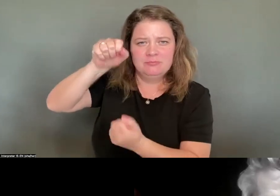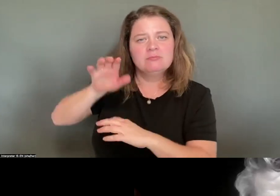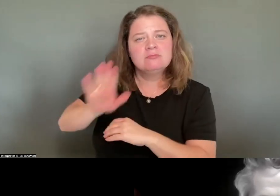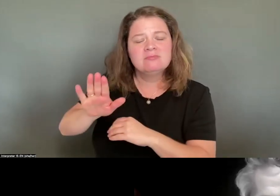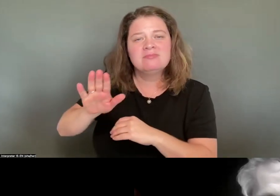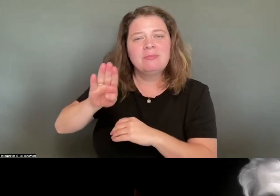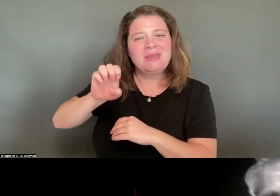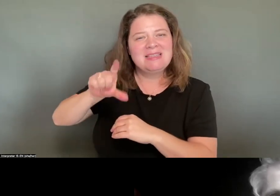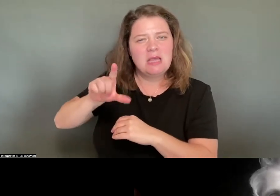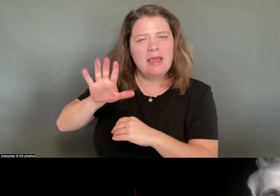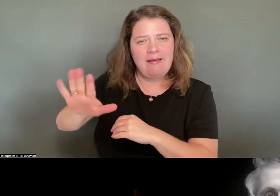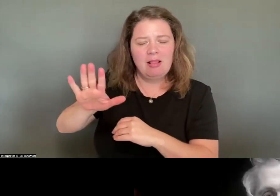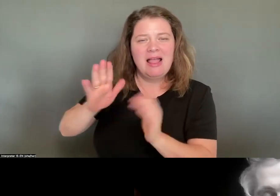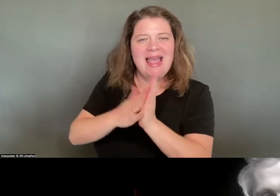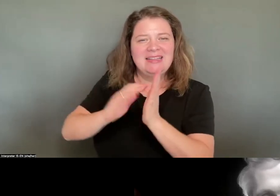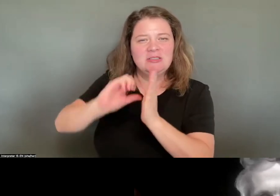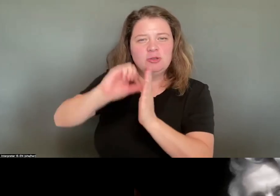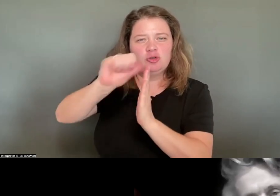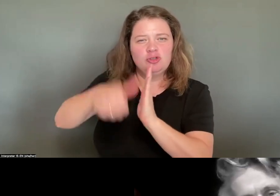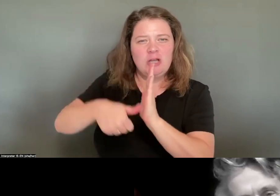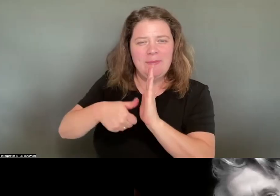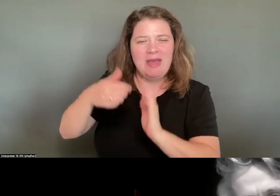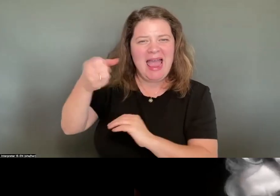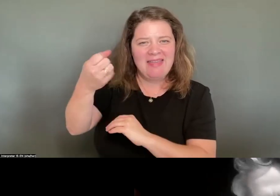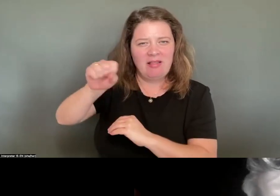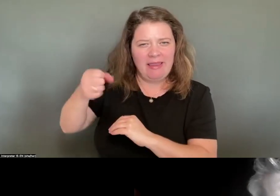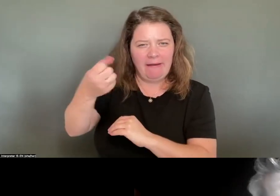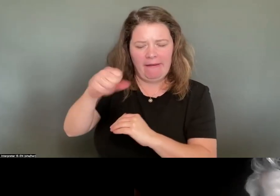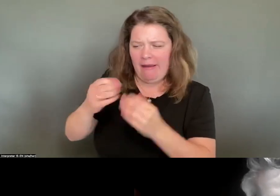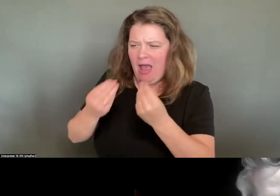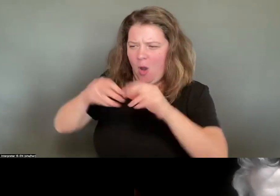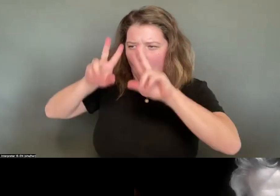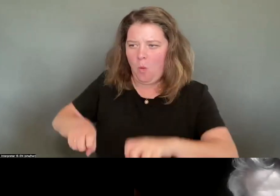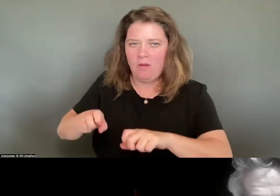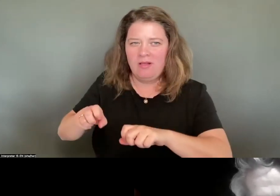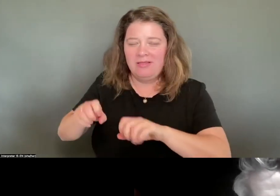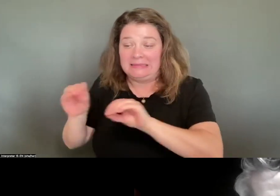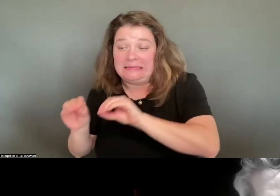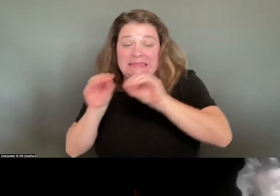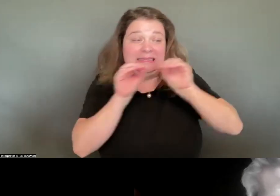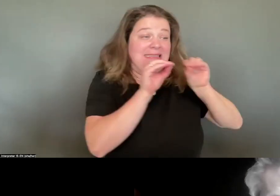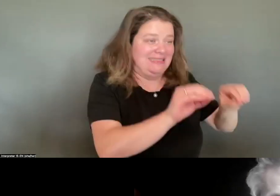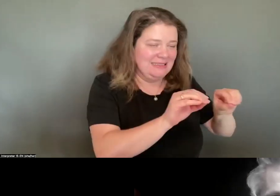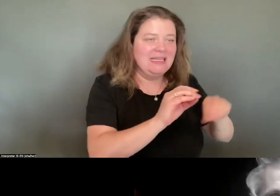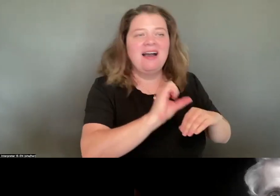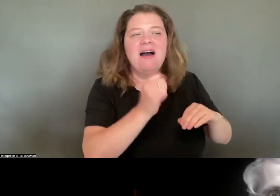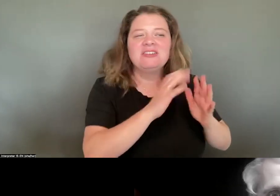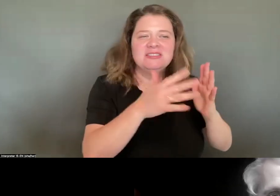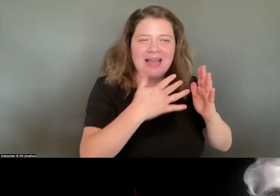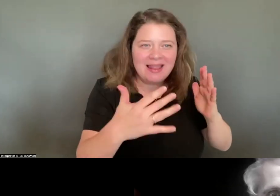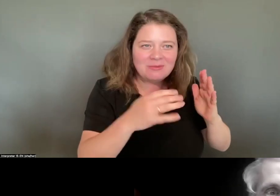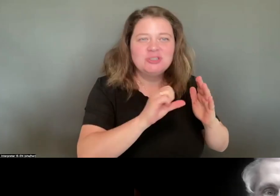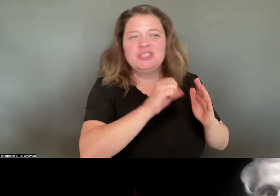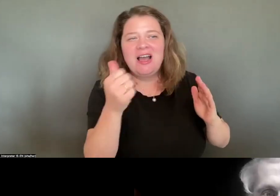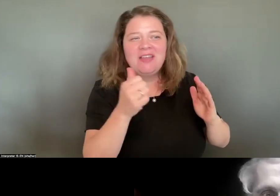in BSL. And from there, she jumped across the Atlantic to another sign language and another lab. She